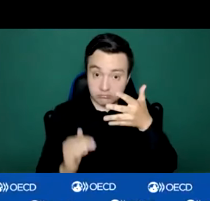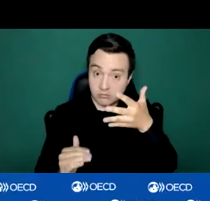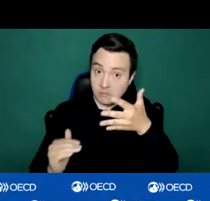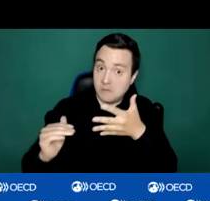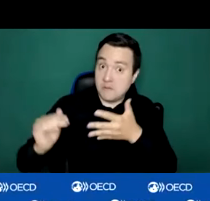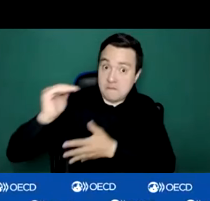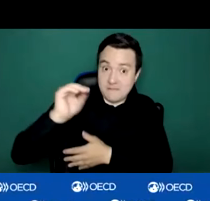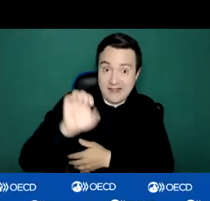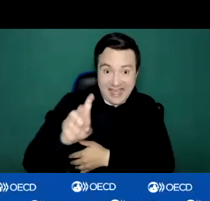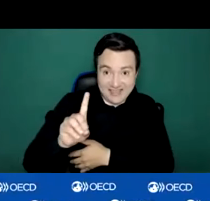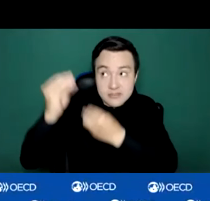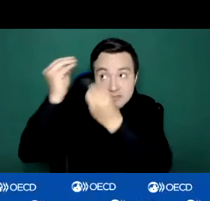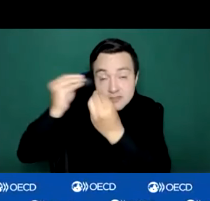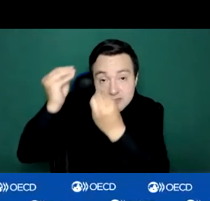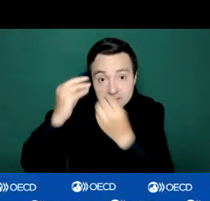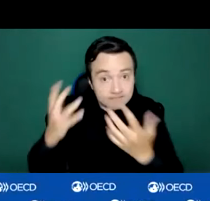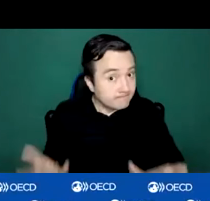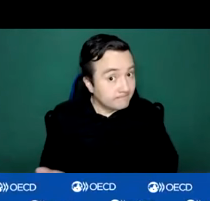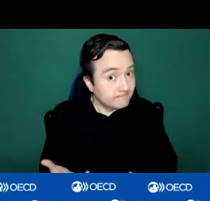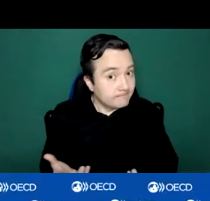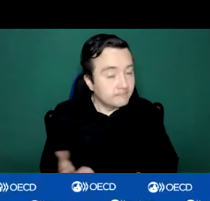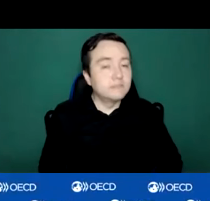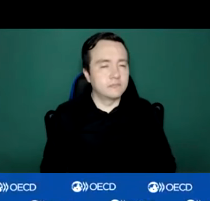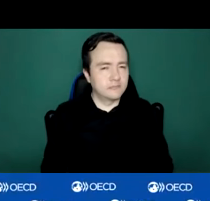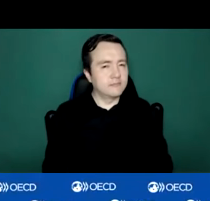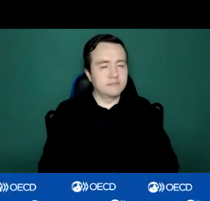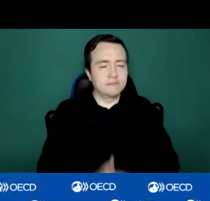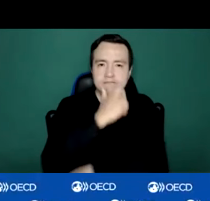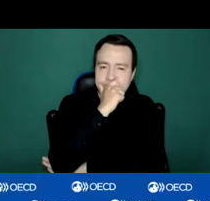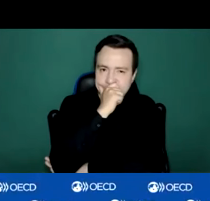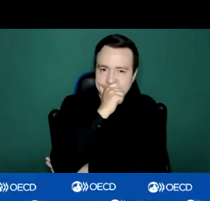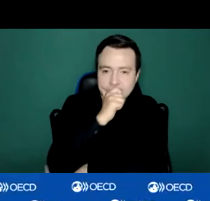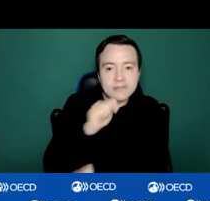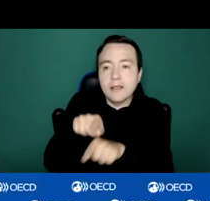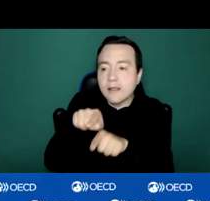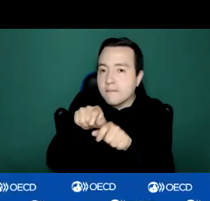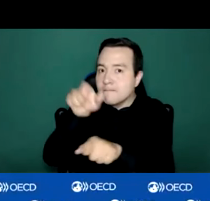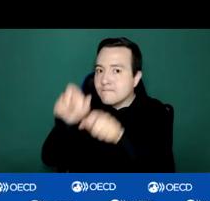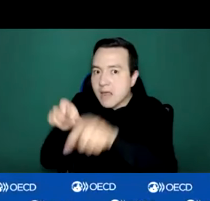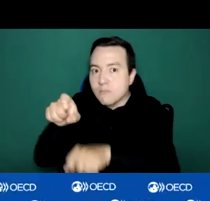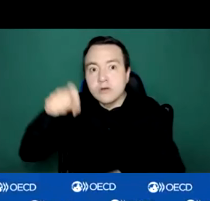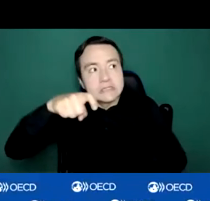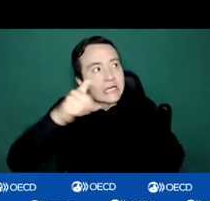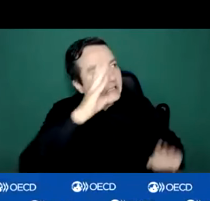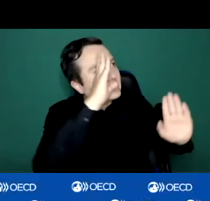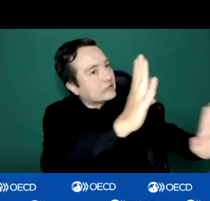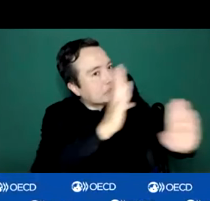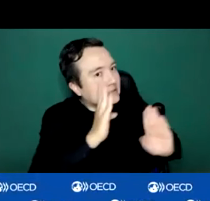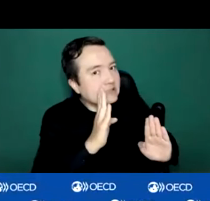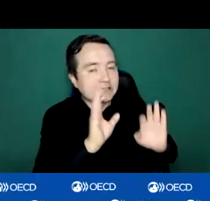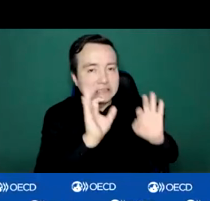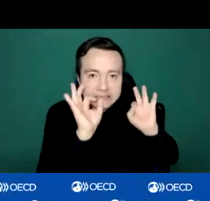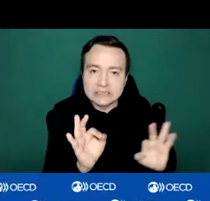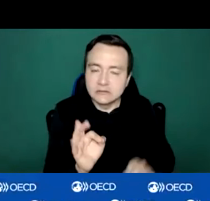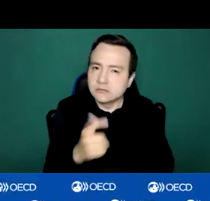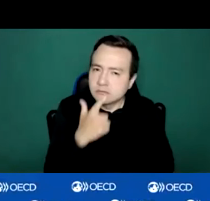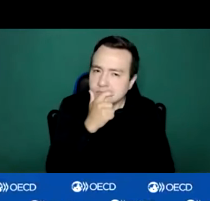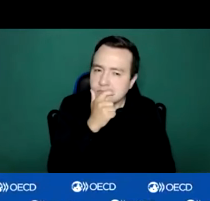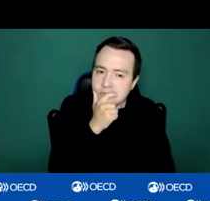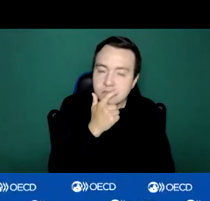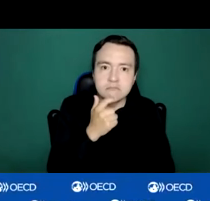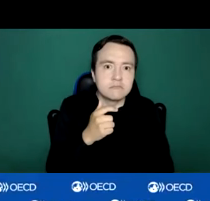having in both group of countries, we see that the problems are even more complex. Here is a graph that compares